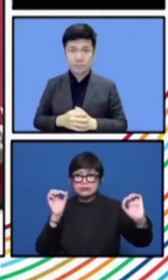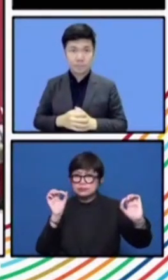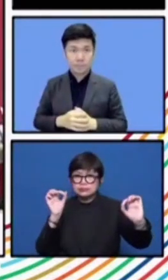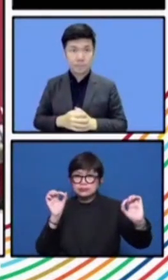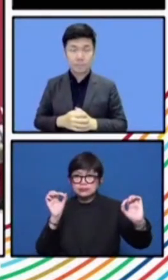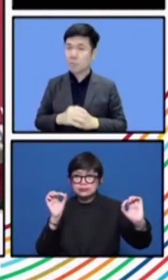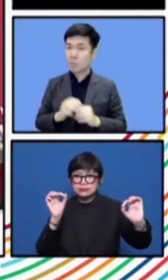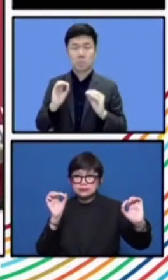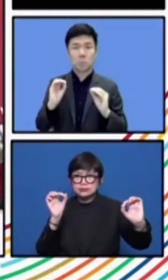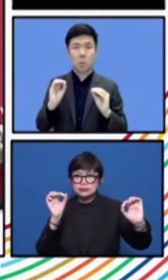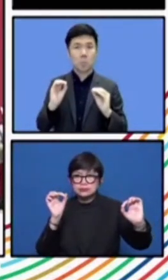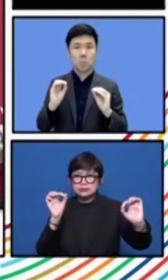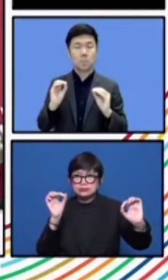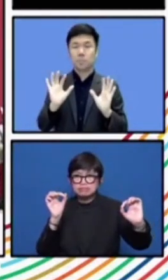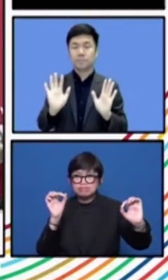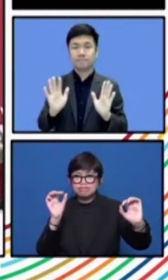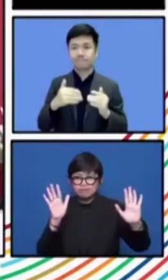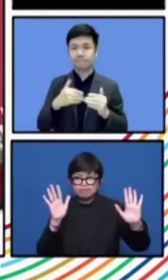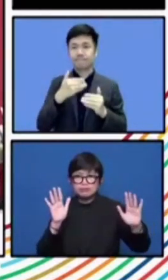no we'll proceed